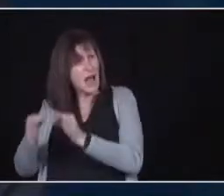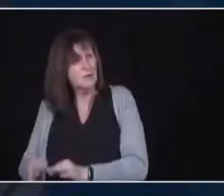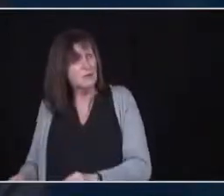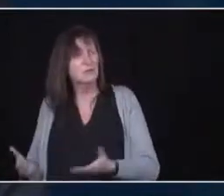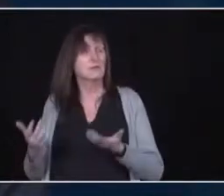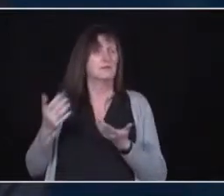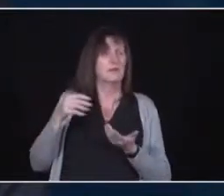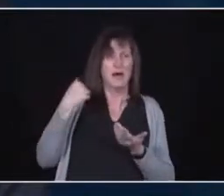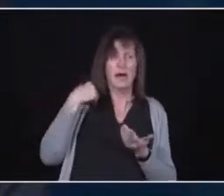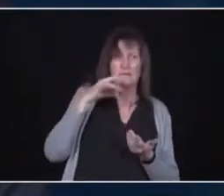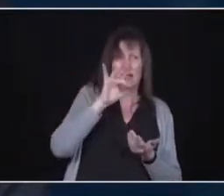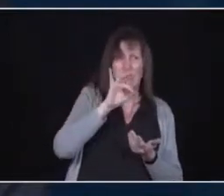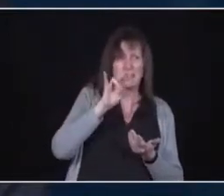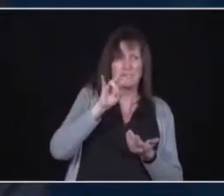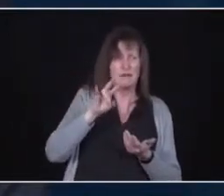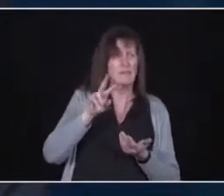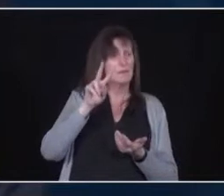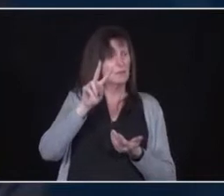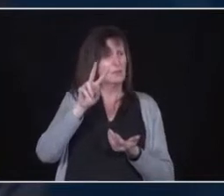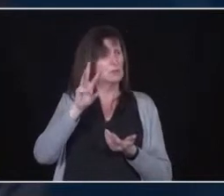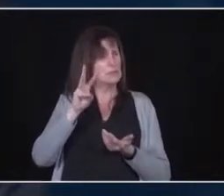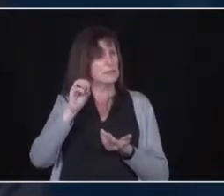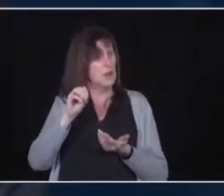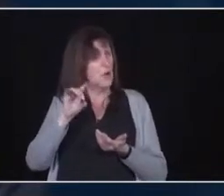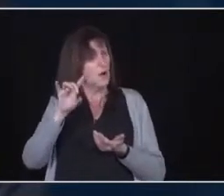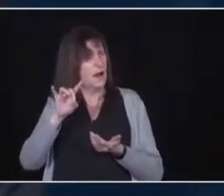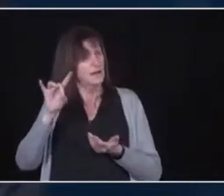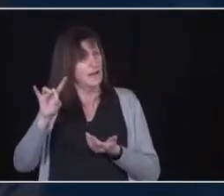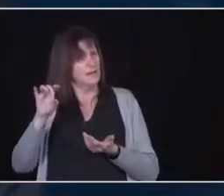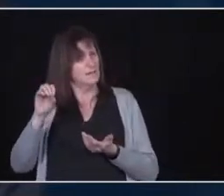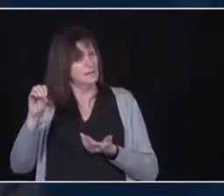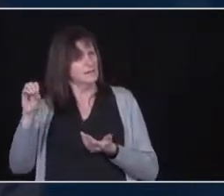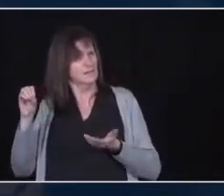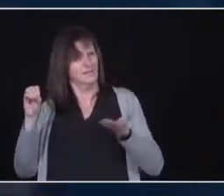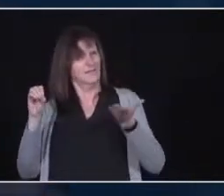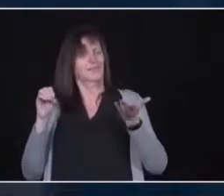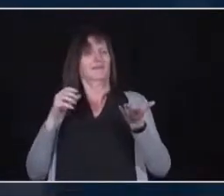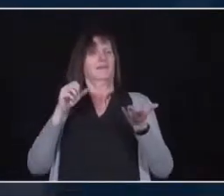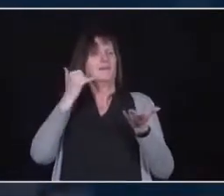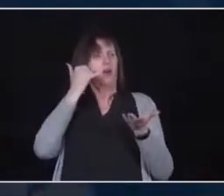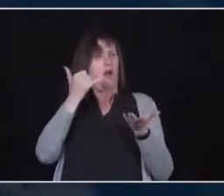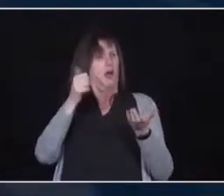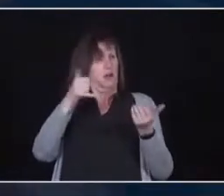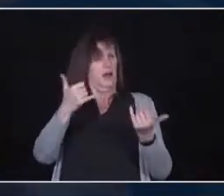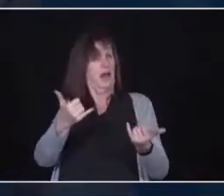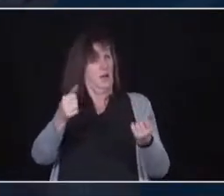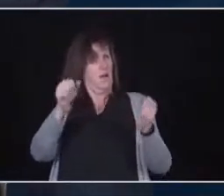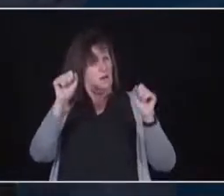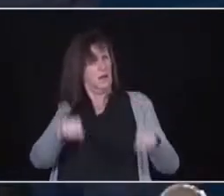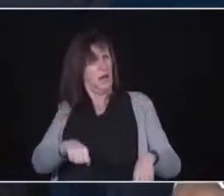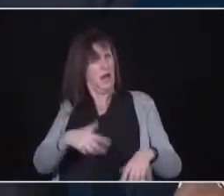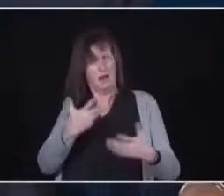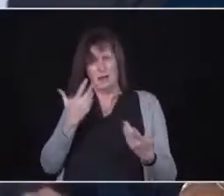877-202-0008. But we're going to continue every single day to ensure that workplaces are safe for workers. Thanks, everyone.